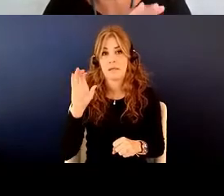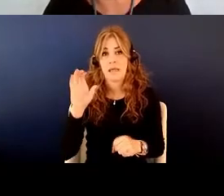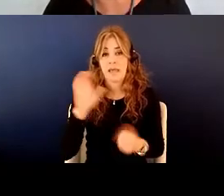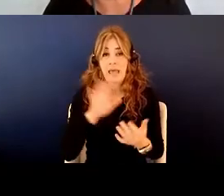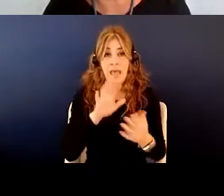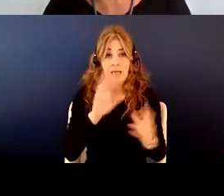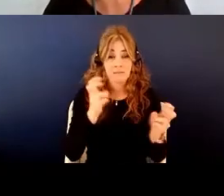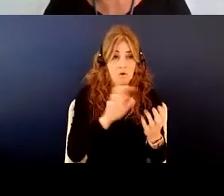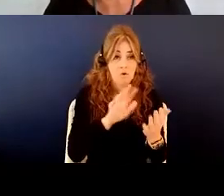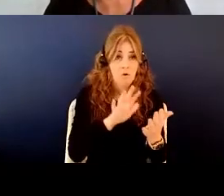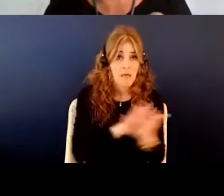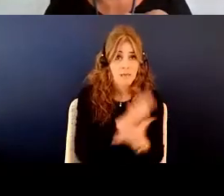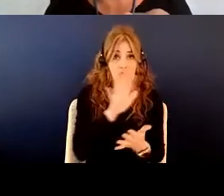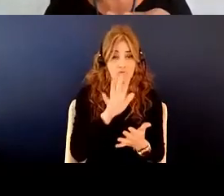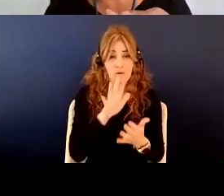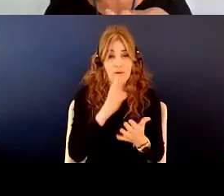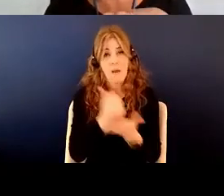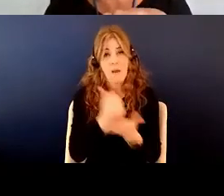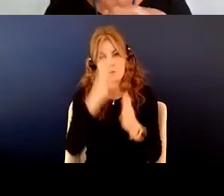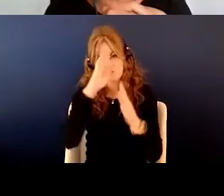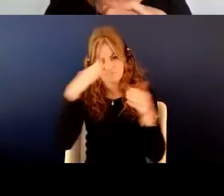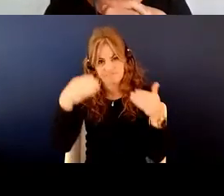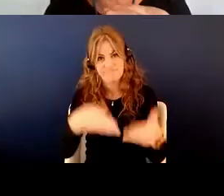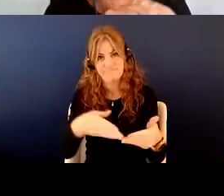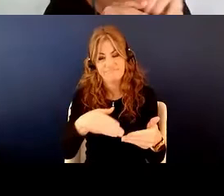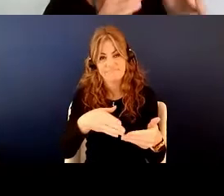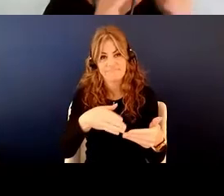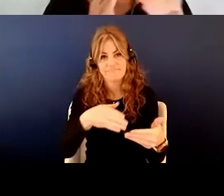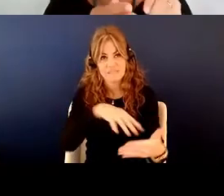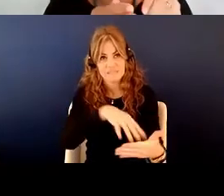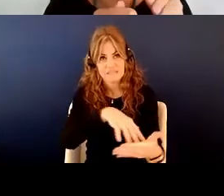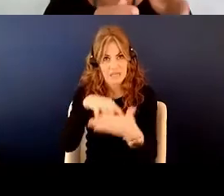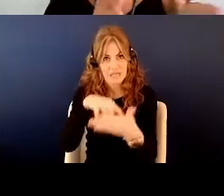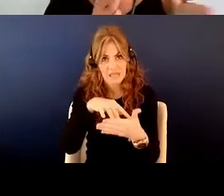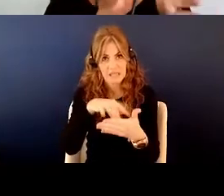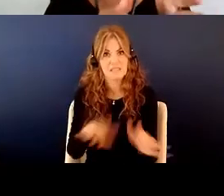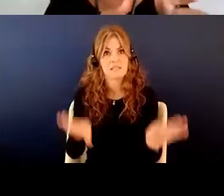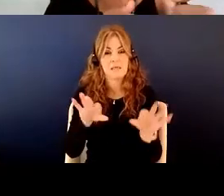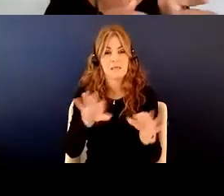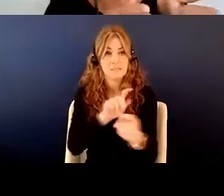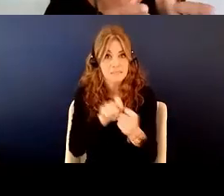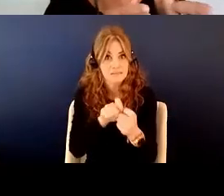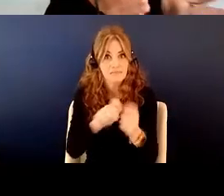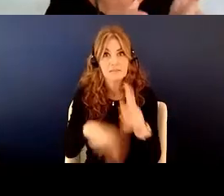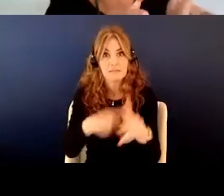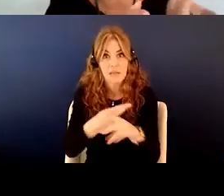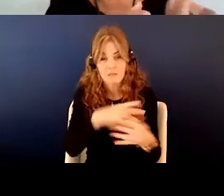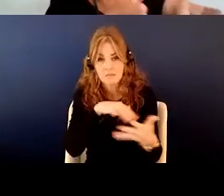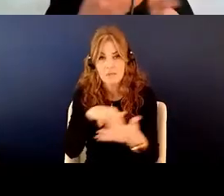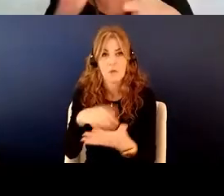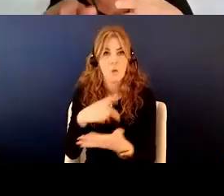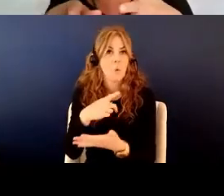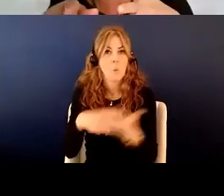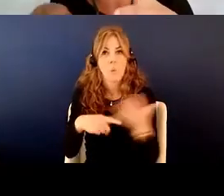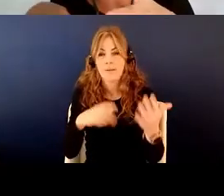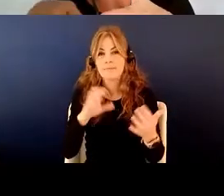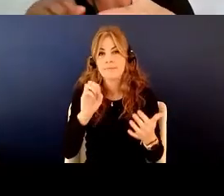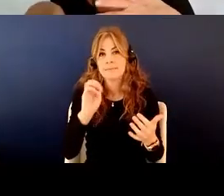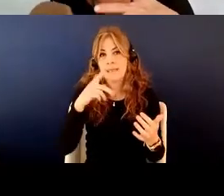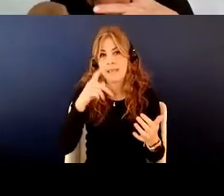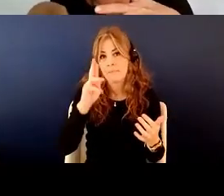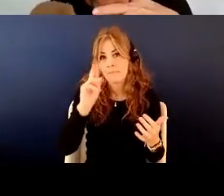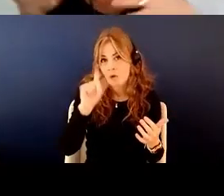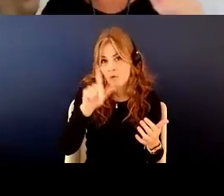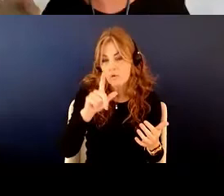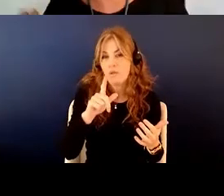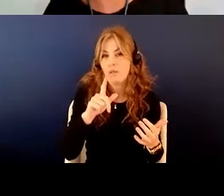help narrow some of the studies, and it's really good at finding out what studies are actually empirical studies and what studies might be